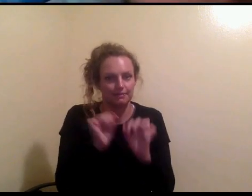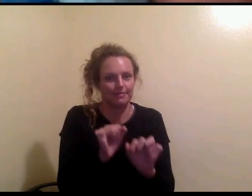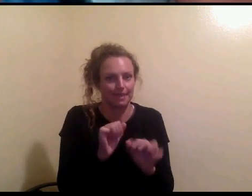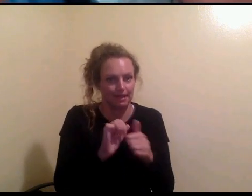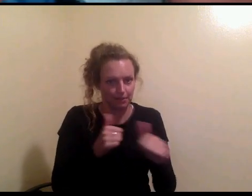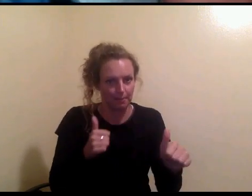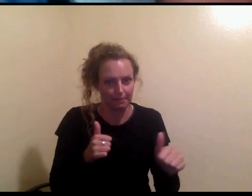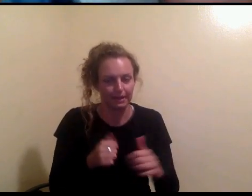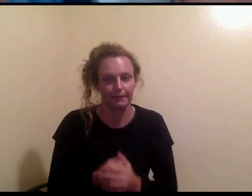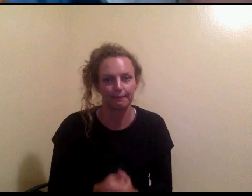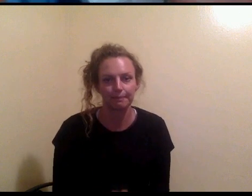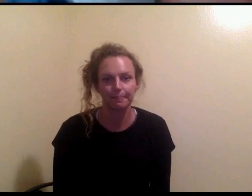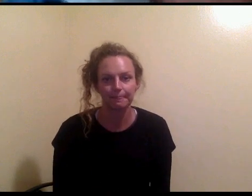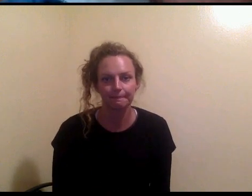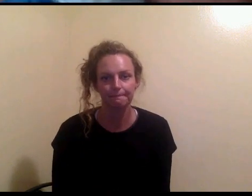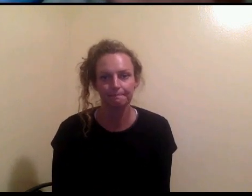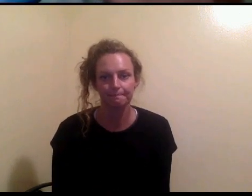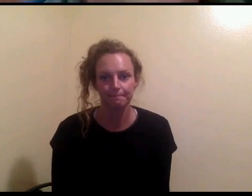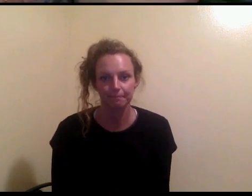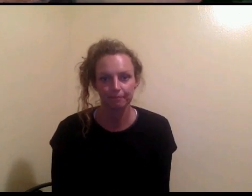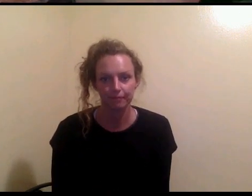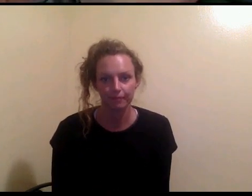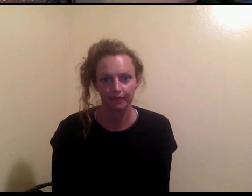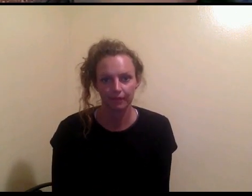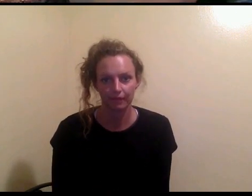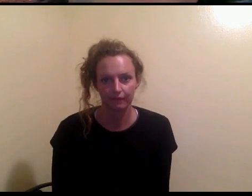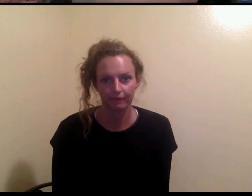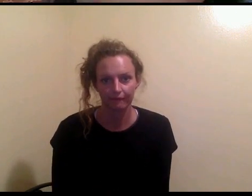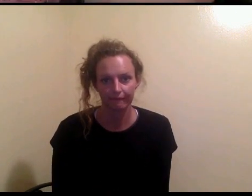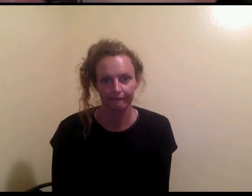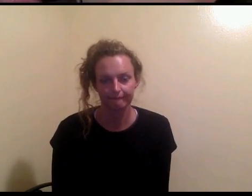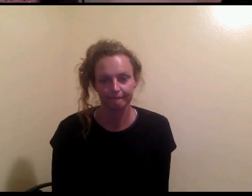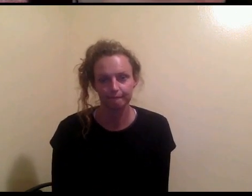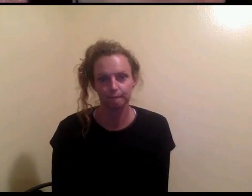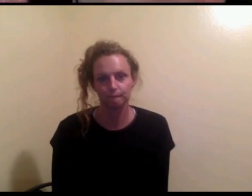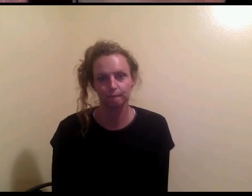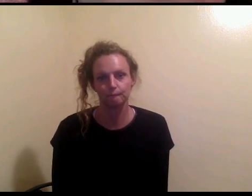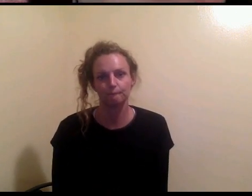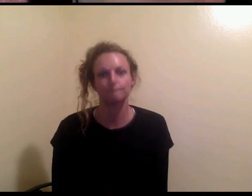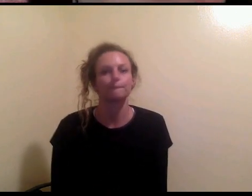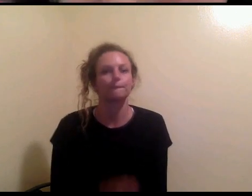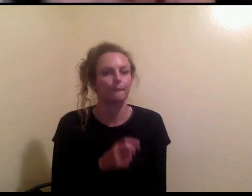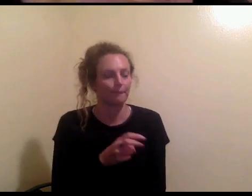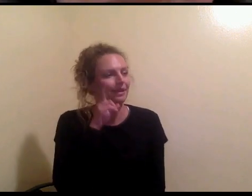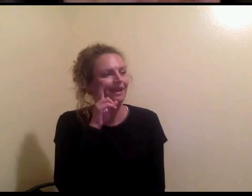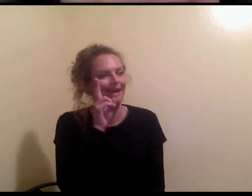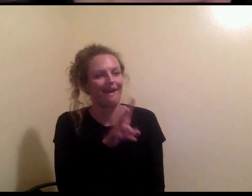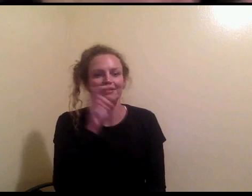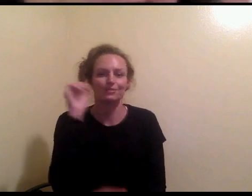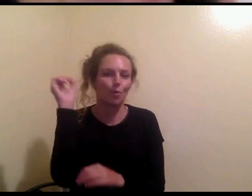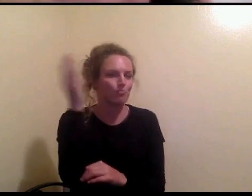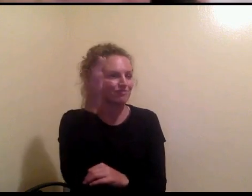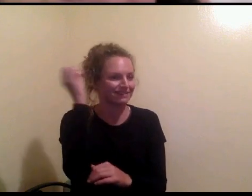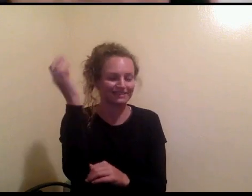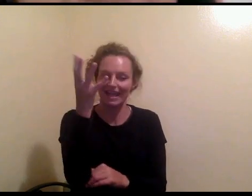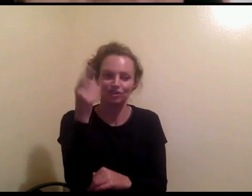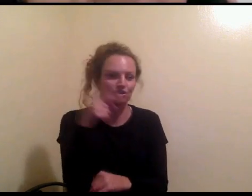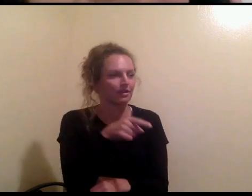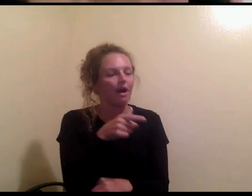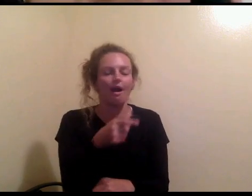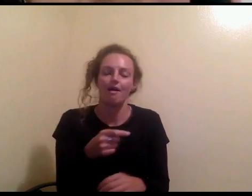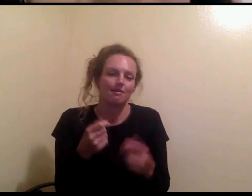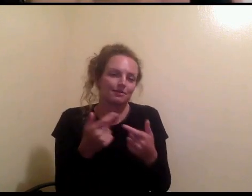a part ownership in TUI Cruises and Happily Lloyd Cruises, which cater to the German market. And we're a global cruise line. So